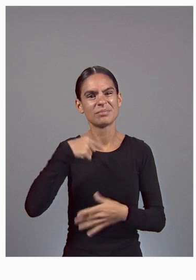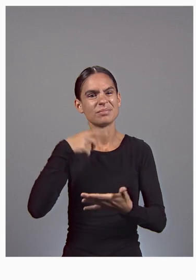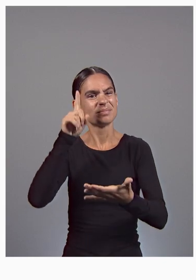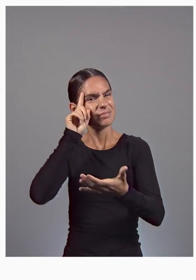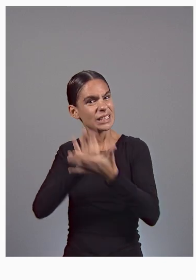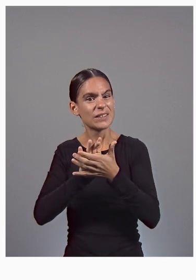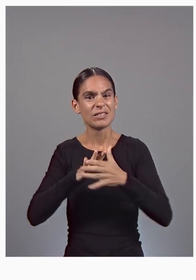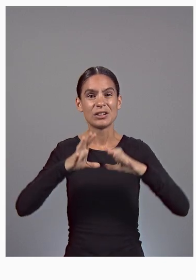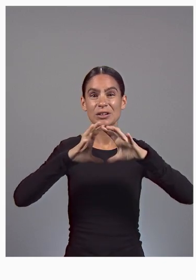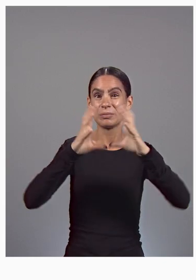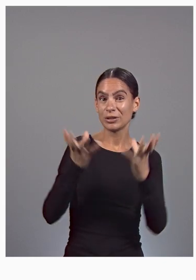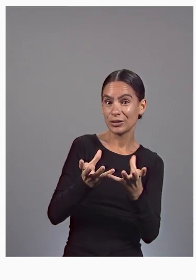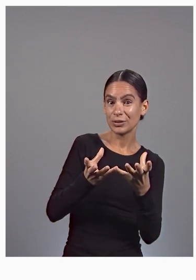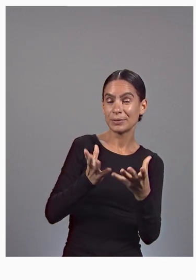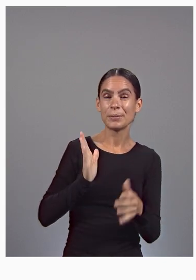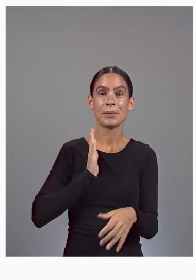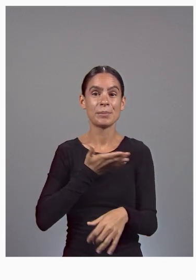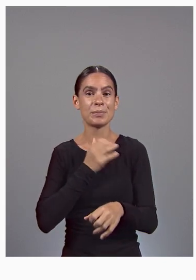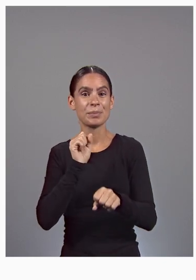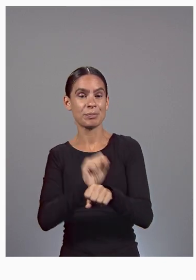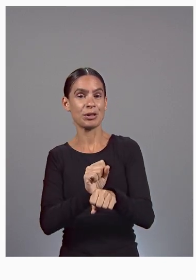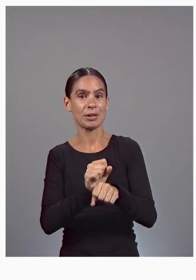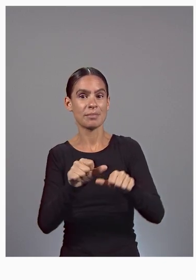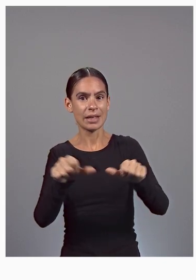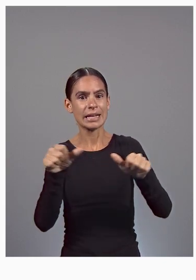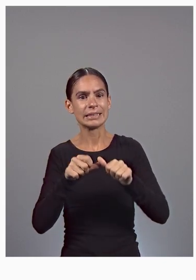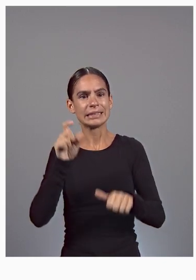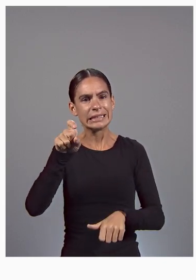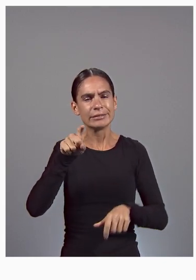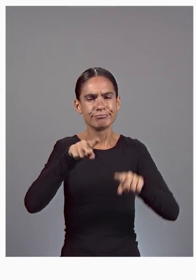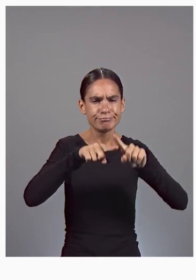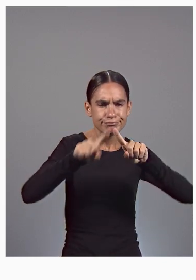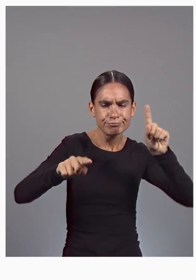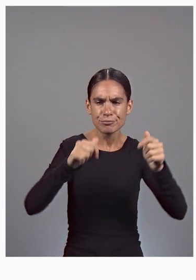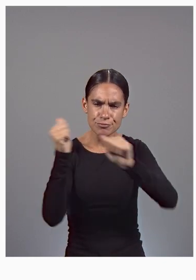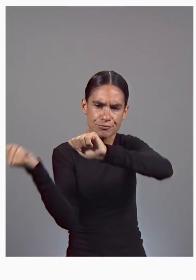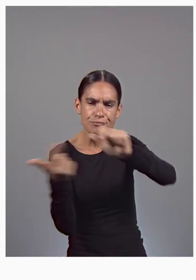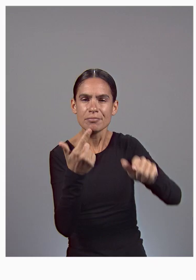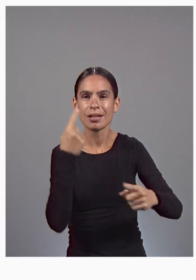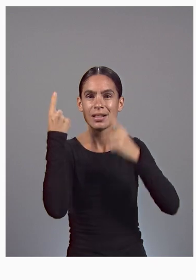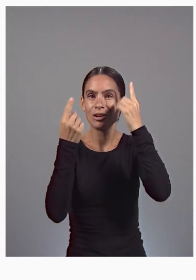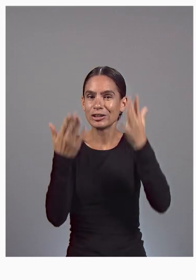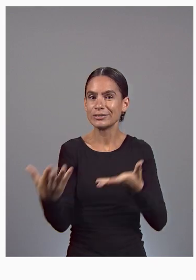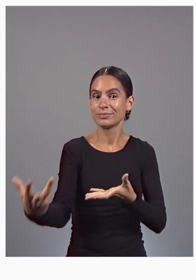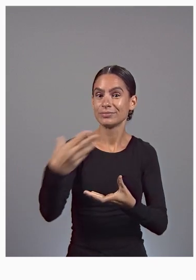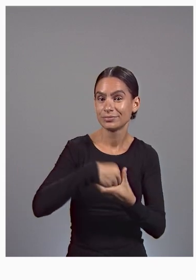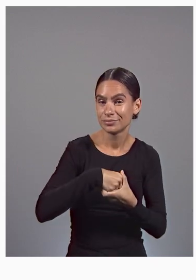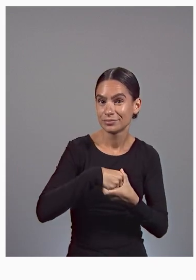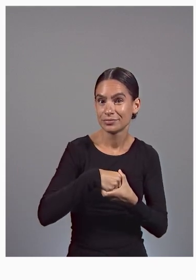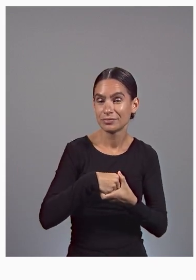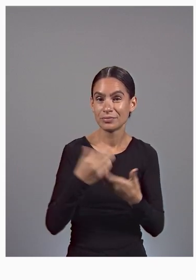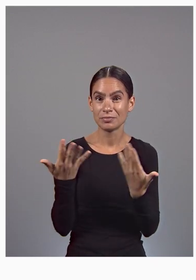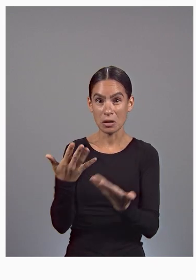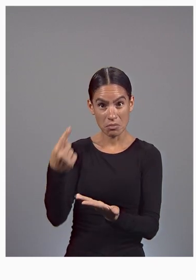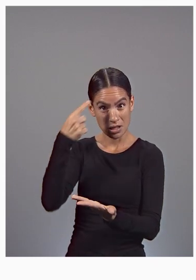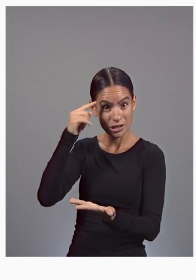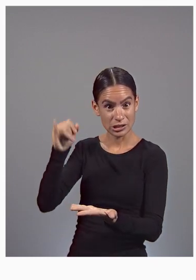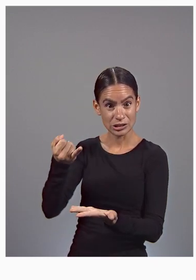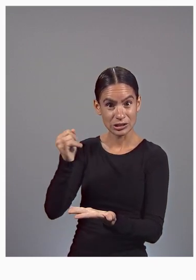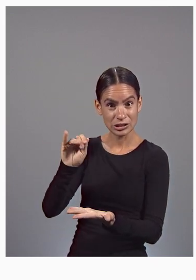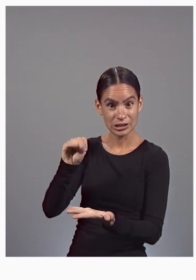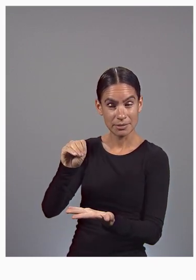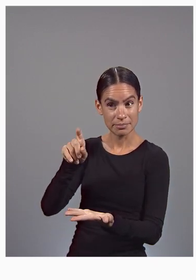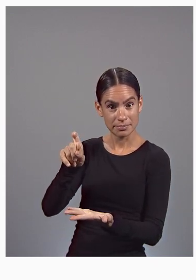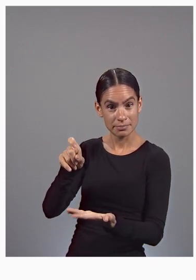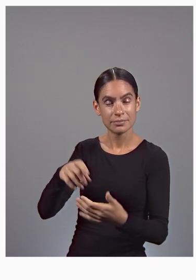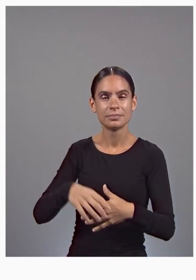believe the world and our workplace needs all types of thinkers. What do you think about that, Jim? That's right, 1 in